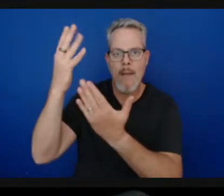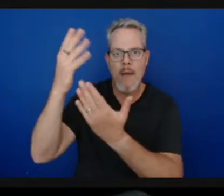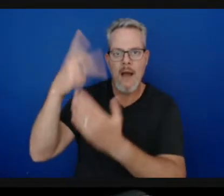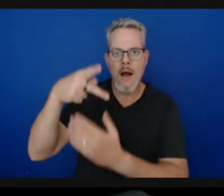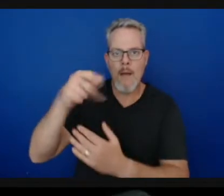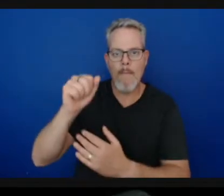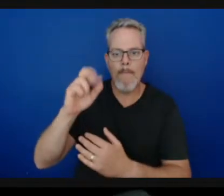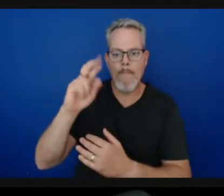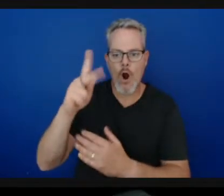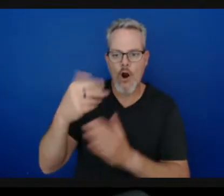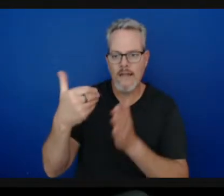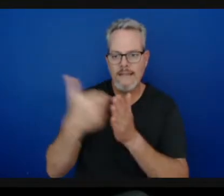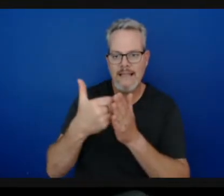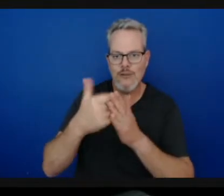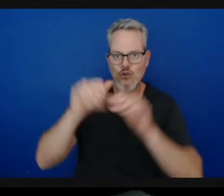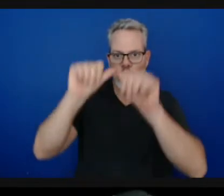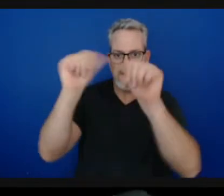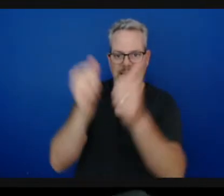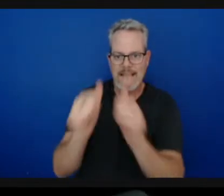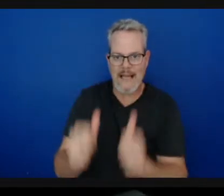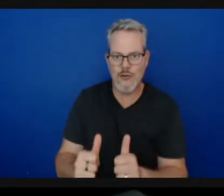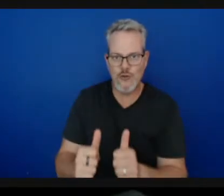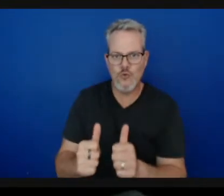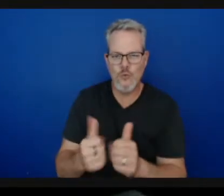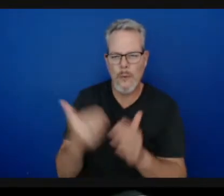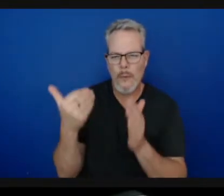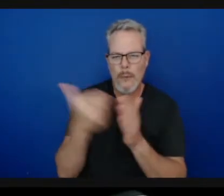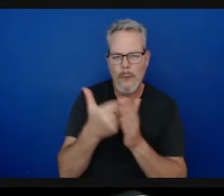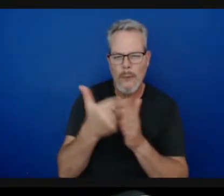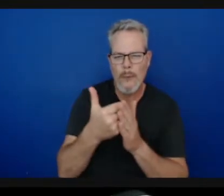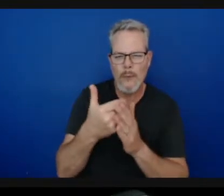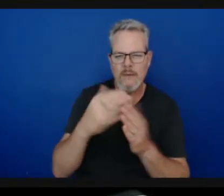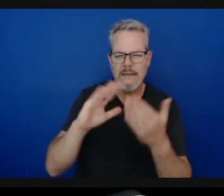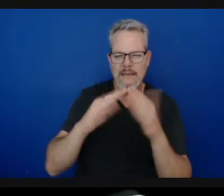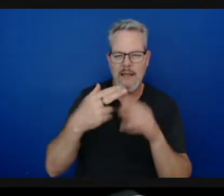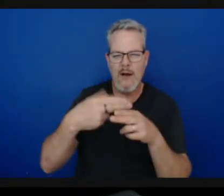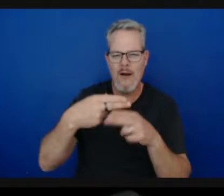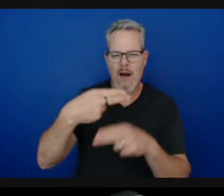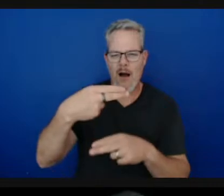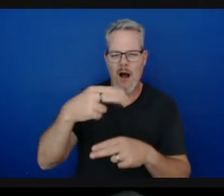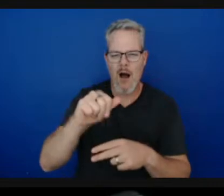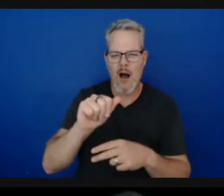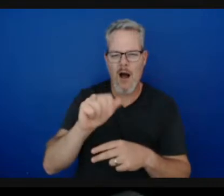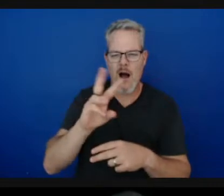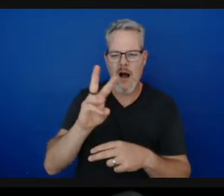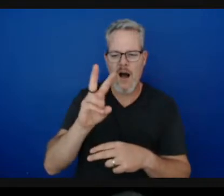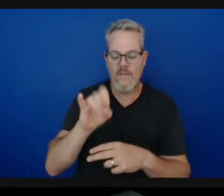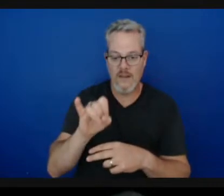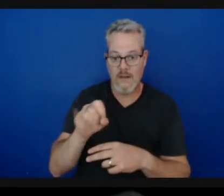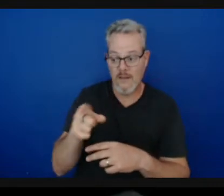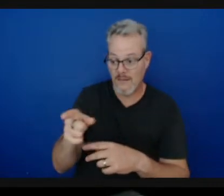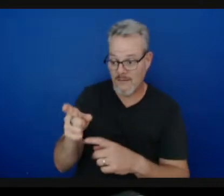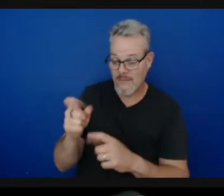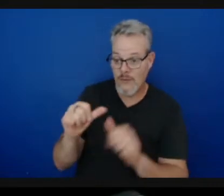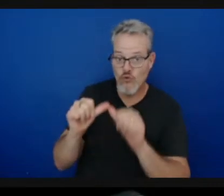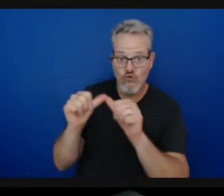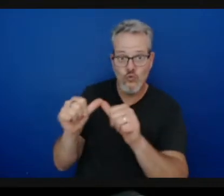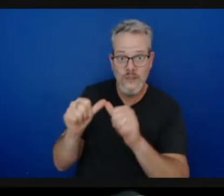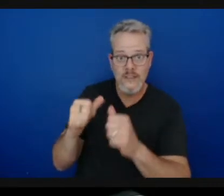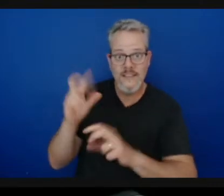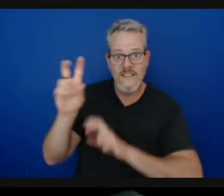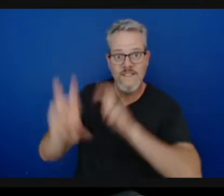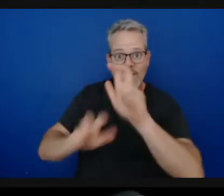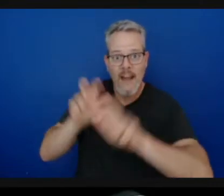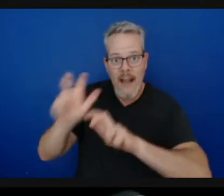statue, not too far from Hawi. Having resilience fair, giveaway, partners, food vendors as